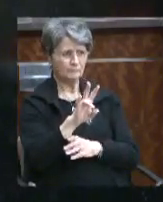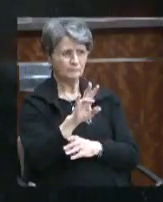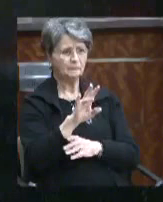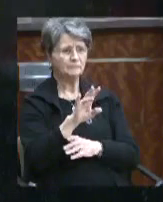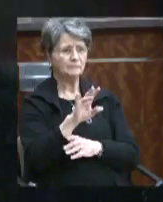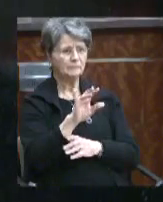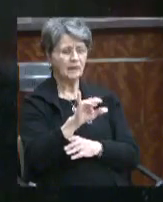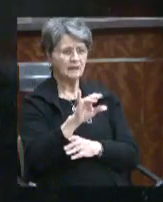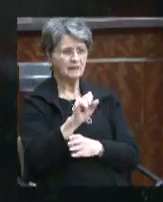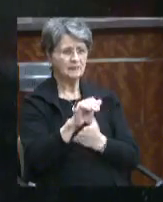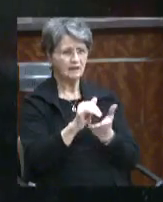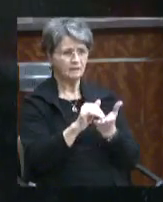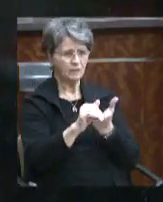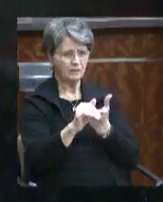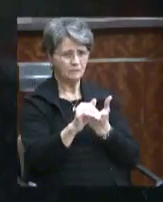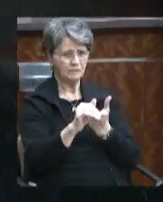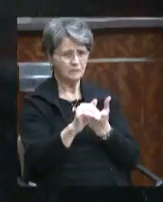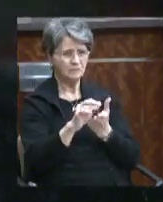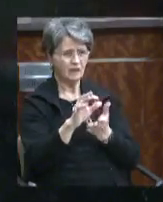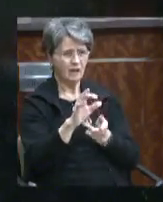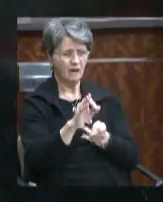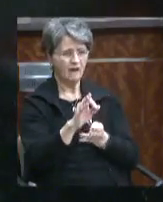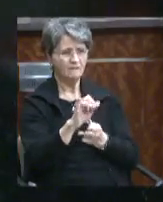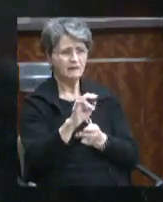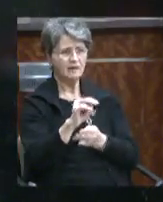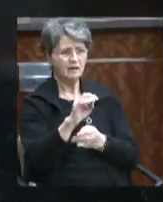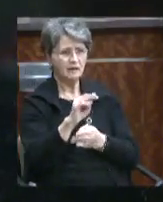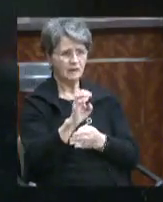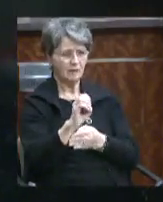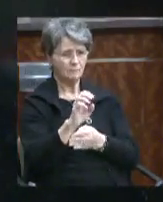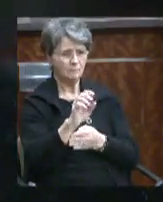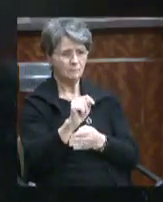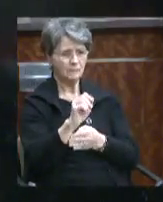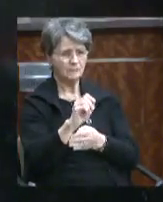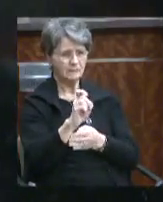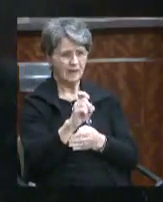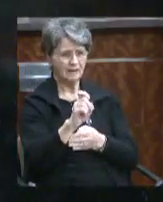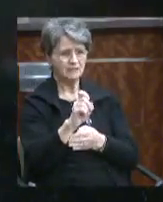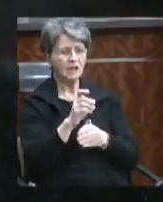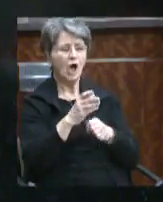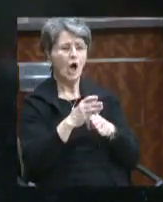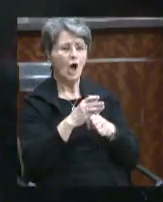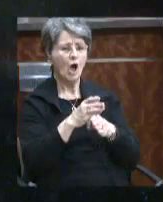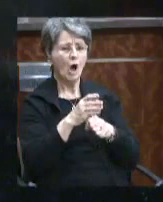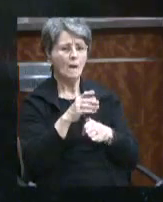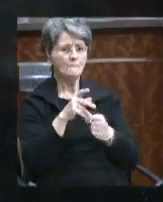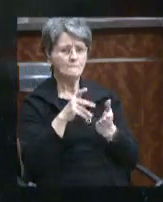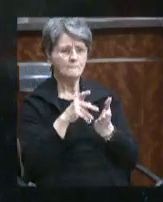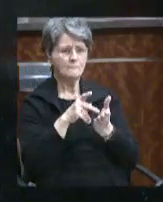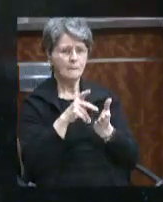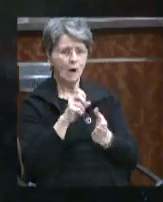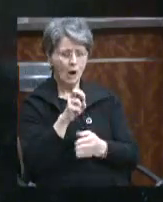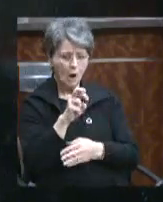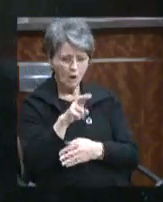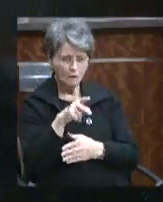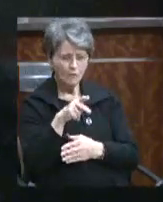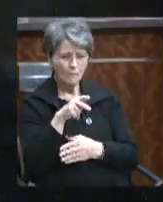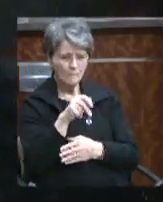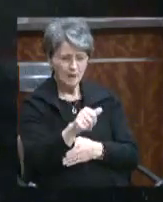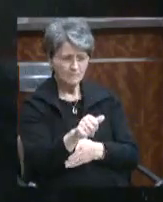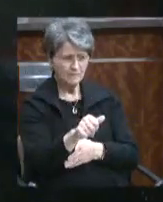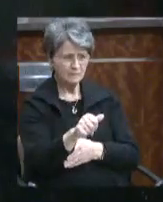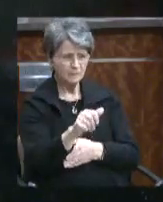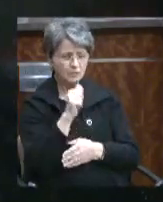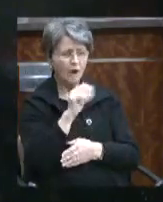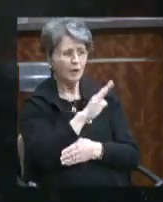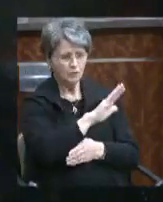the forgiveness of the income tax overpayment, and not your income tax, the cities and municipalities. That is a bill where the